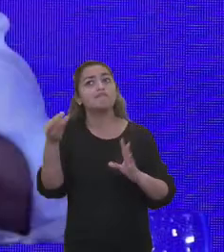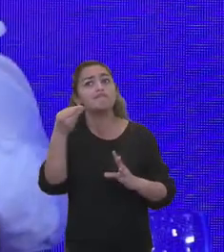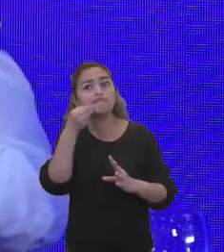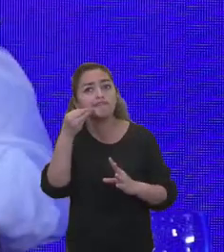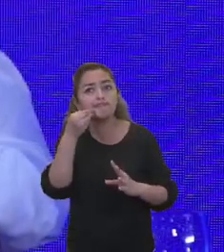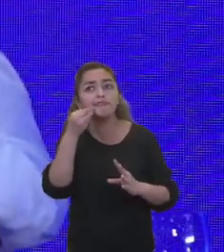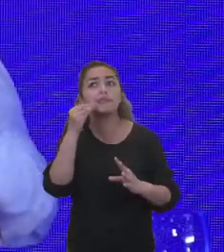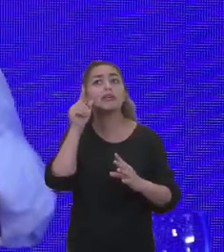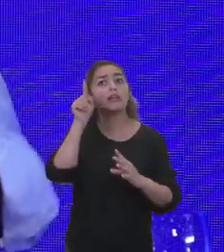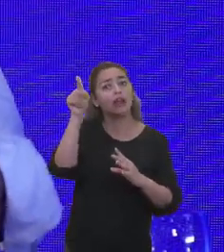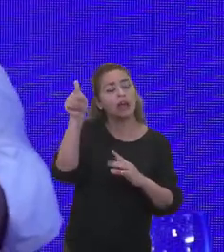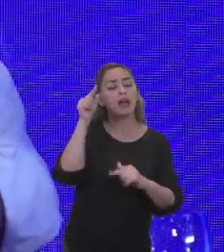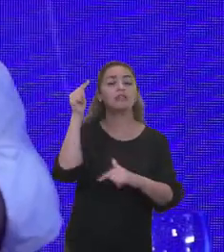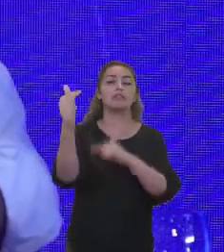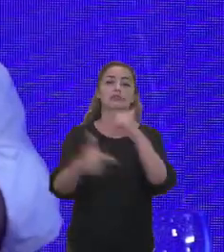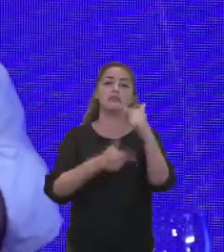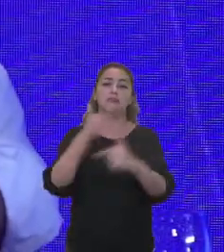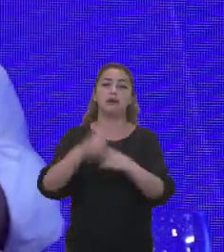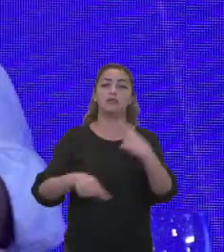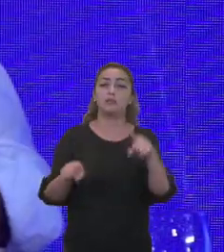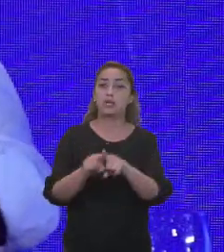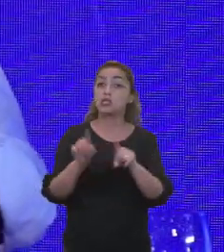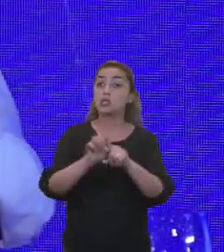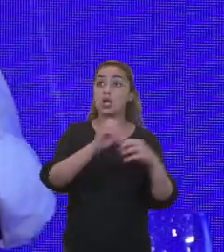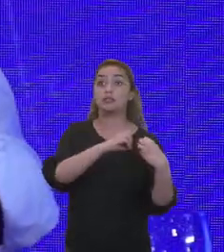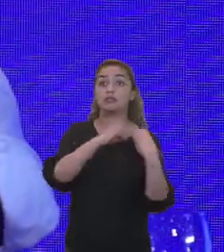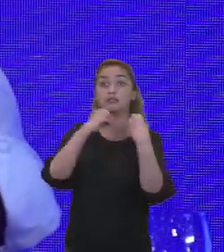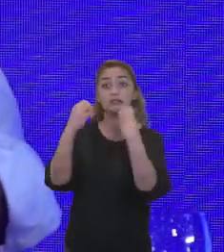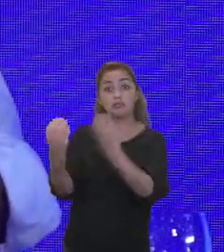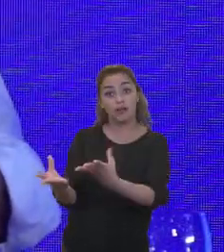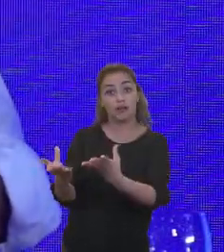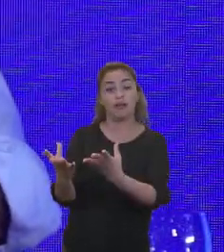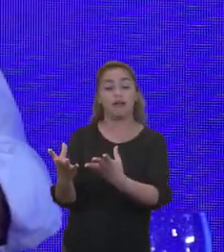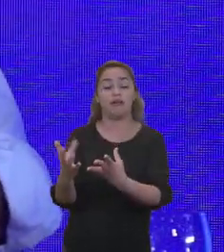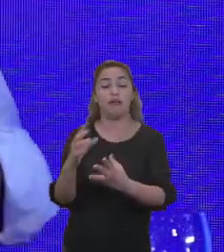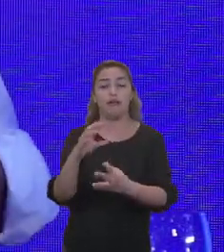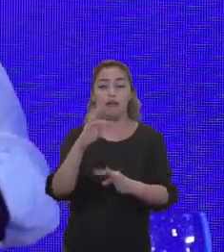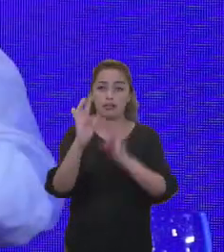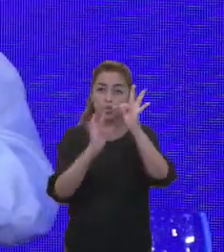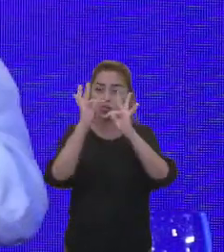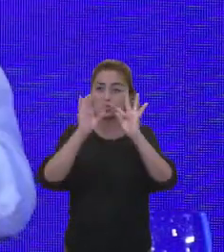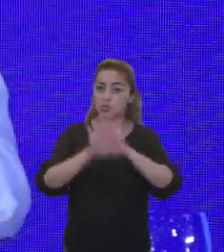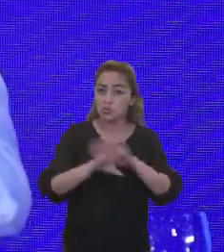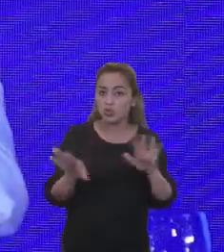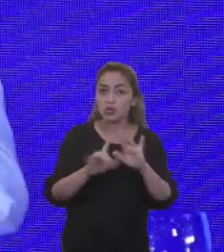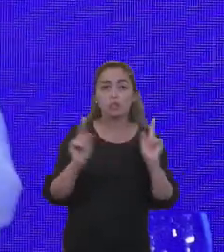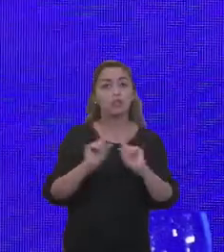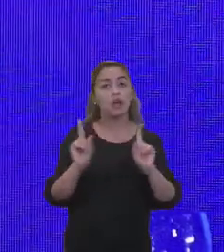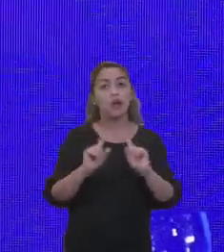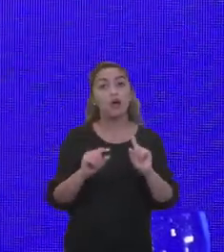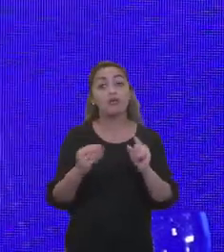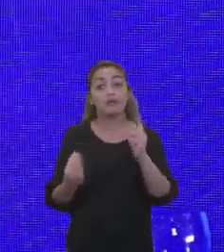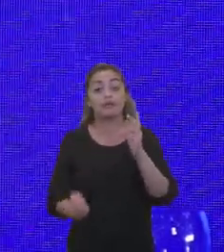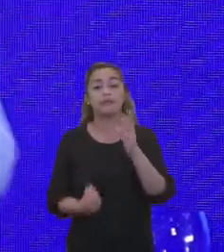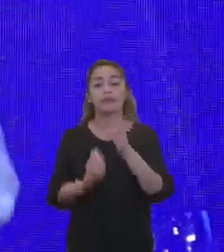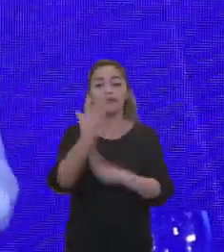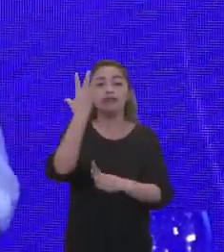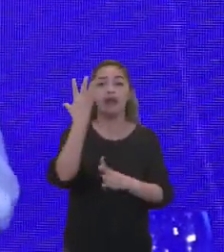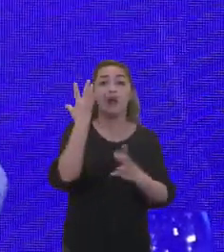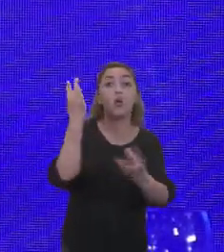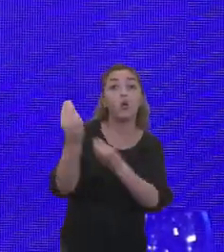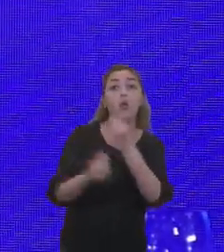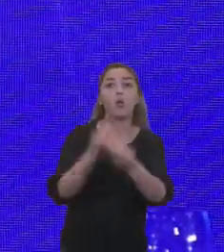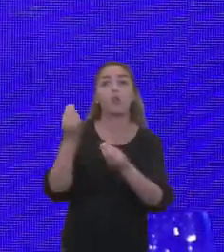put opportunities to have a job there, because it's not just to do with technology, but to create conditions that technology promotes